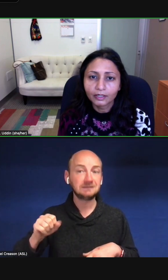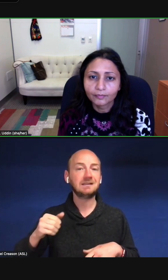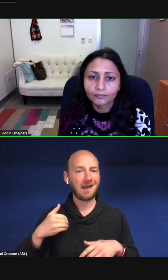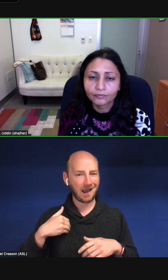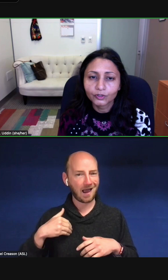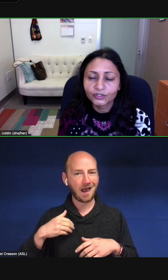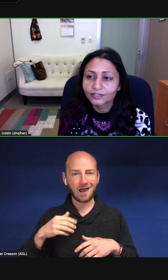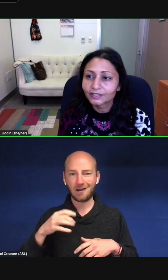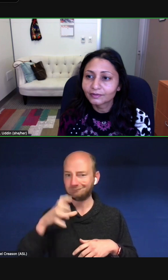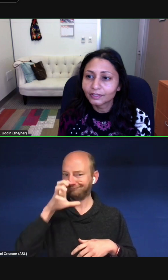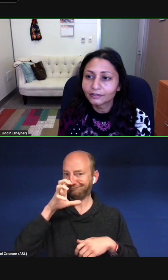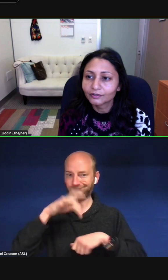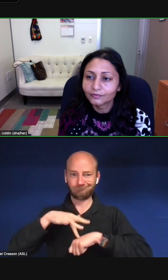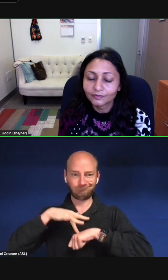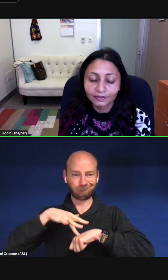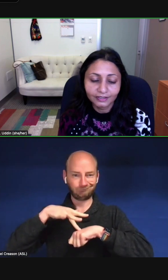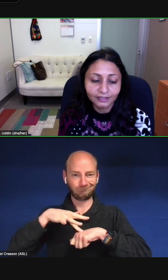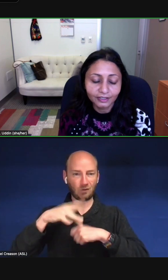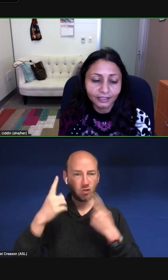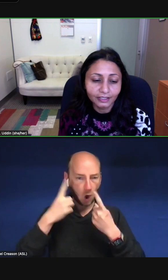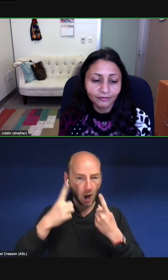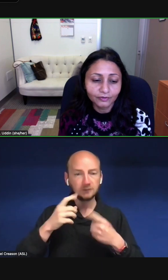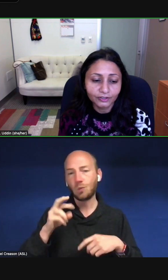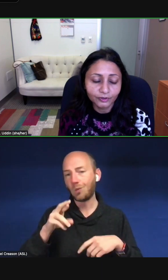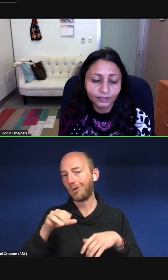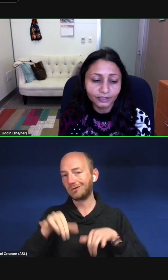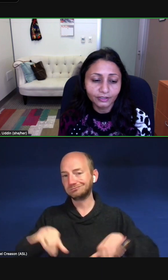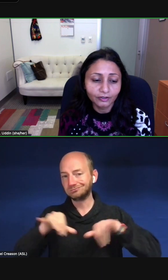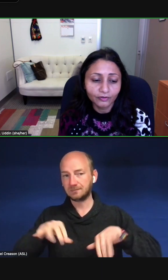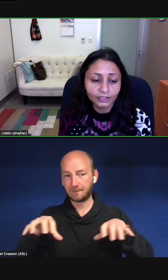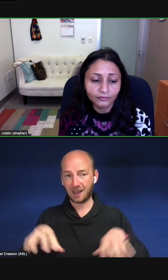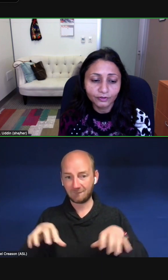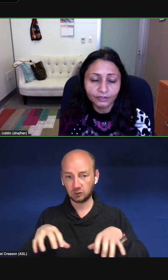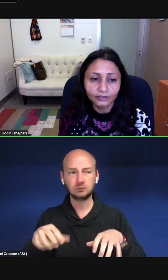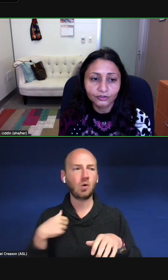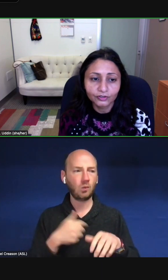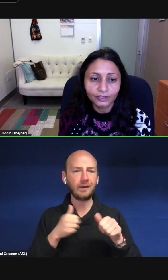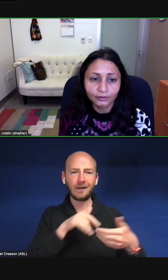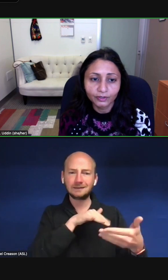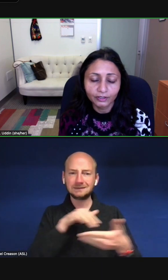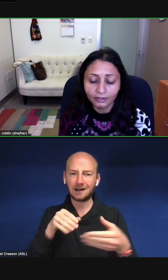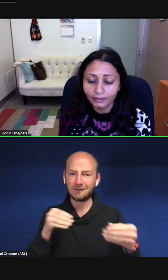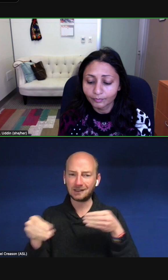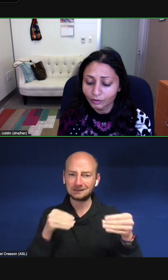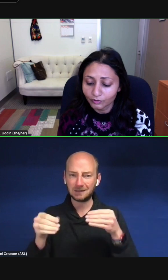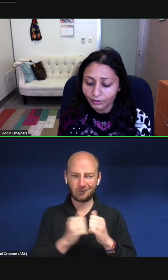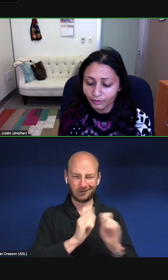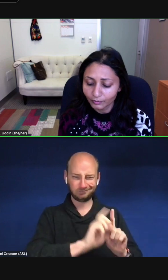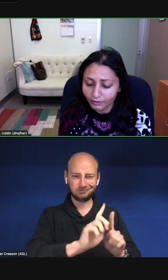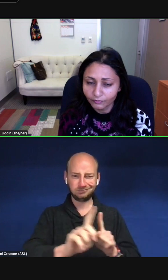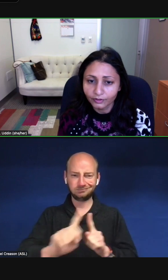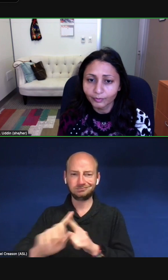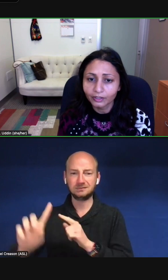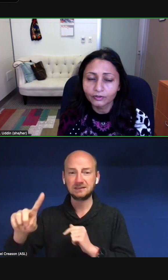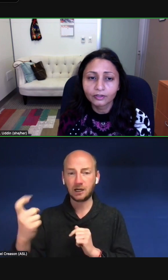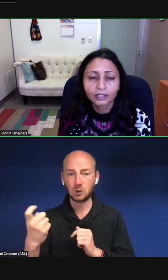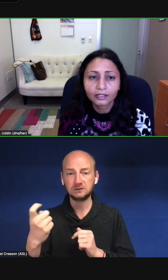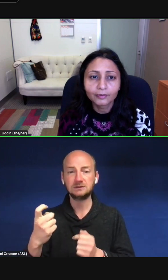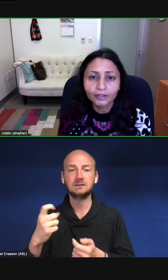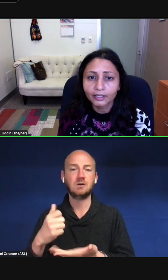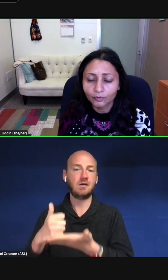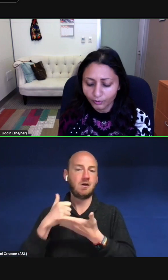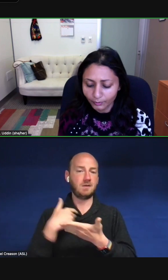some reasons that we could study flexibility in all these different conditions, and we could learn something really